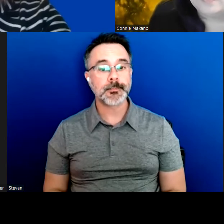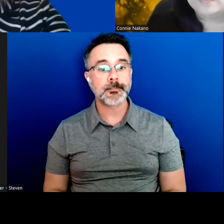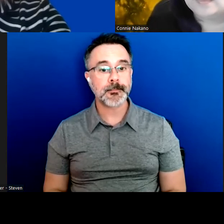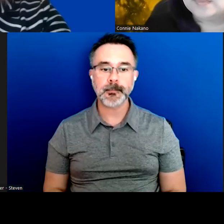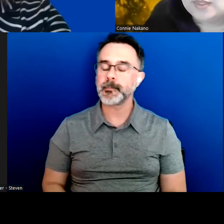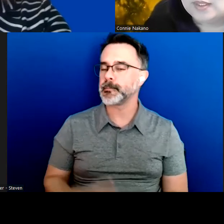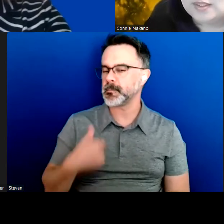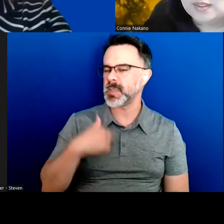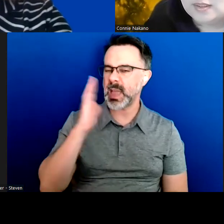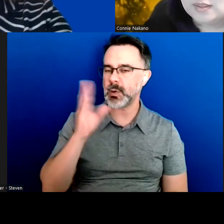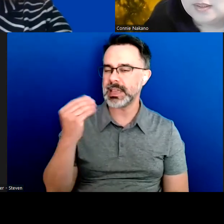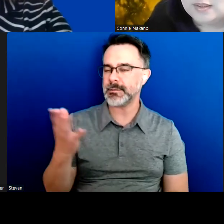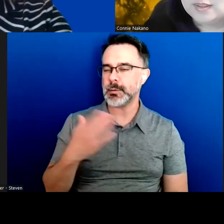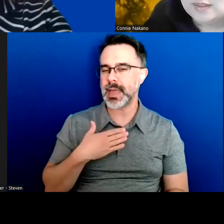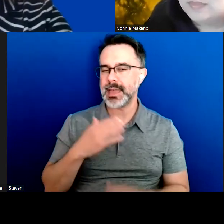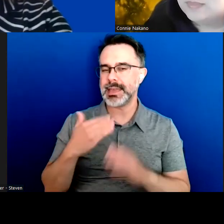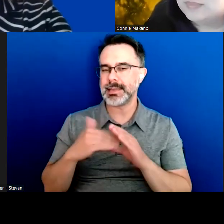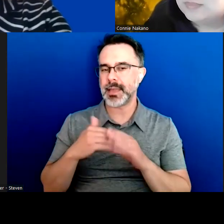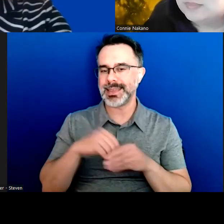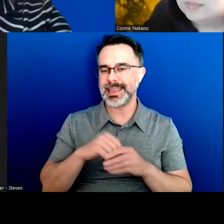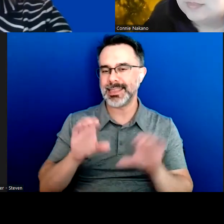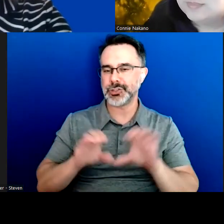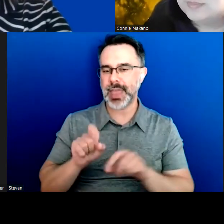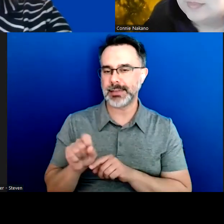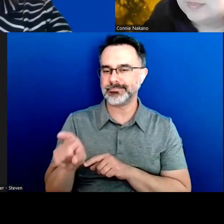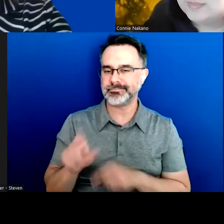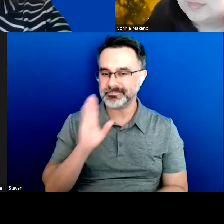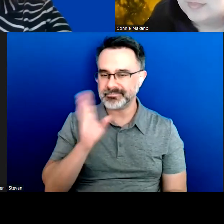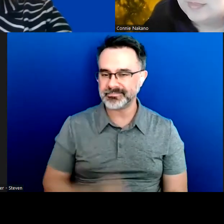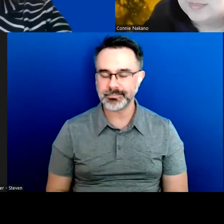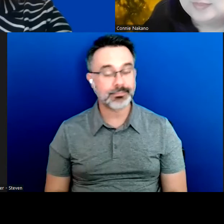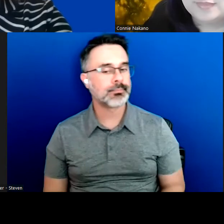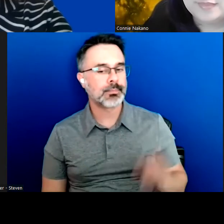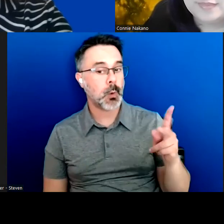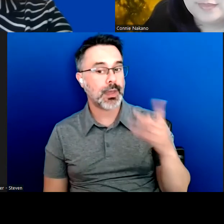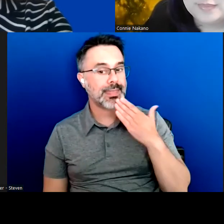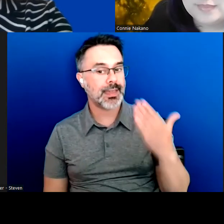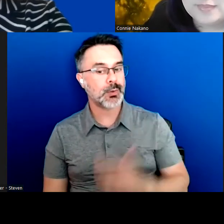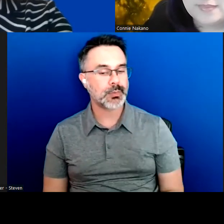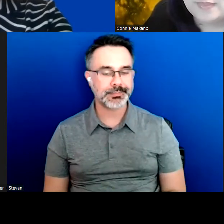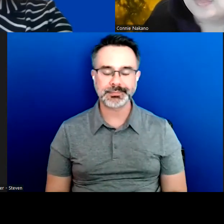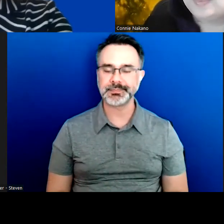I'll give you my email in the chat. Okay, thank you.